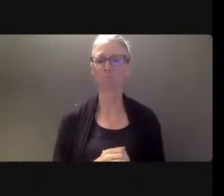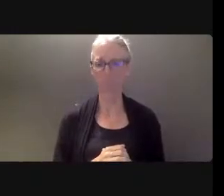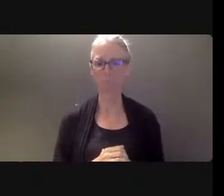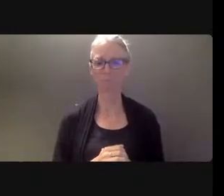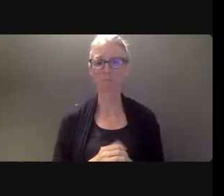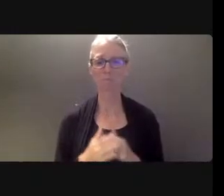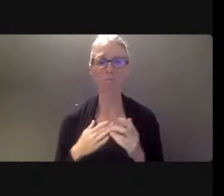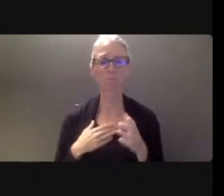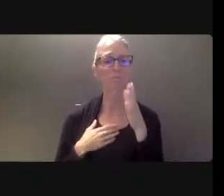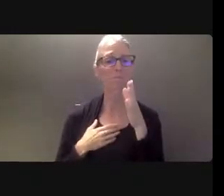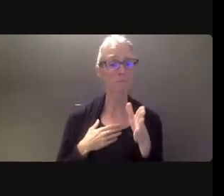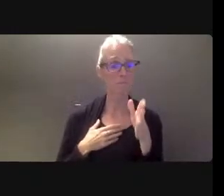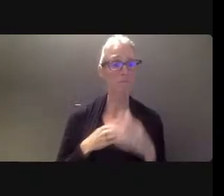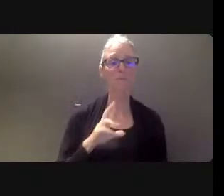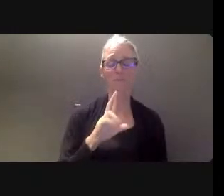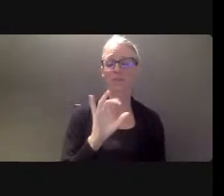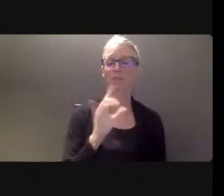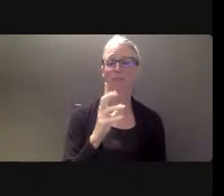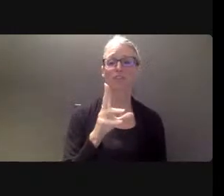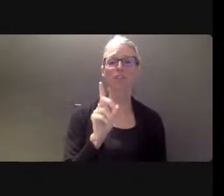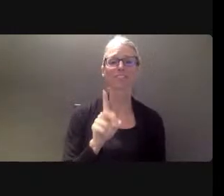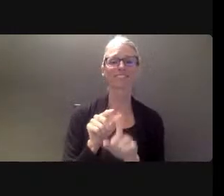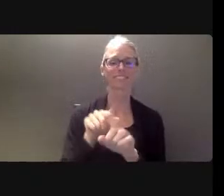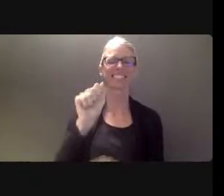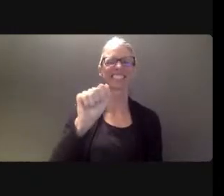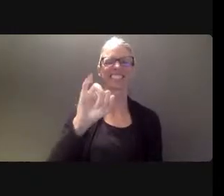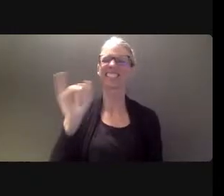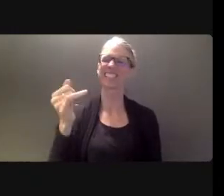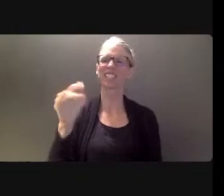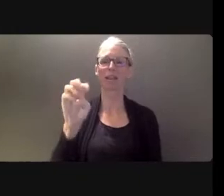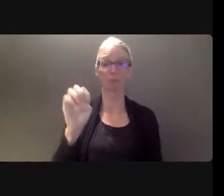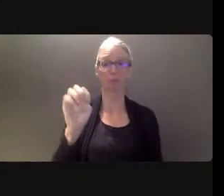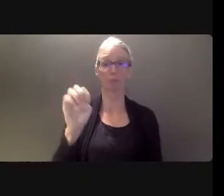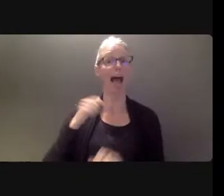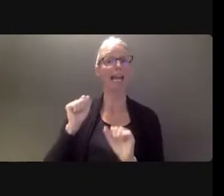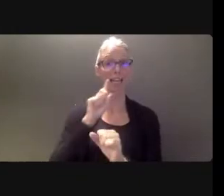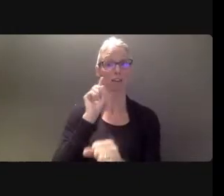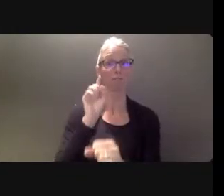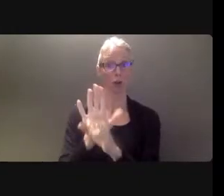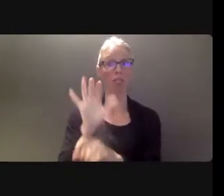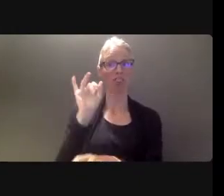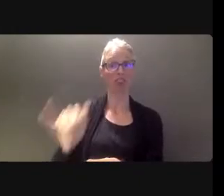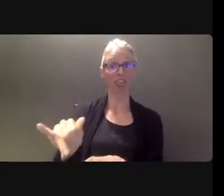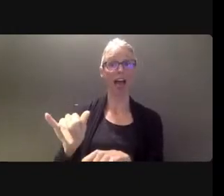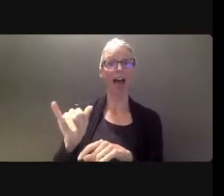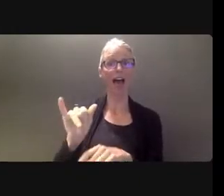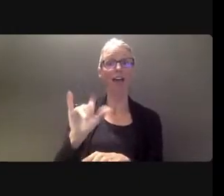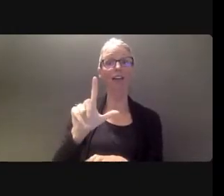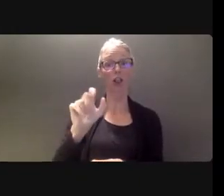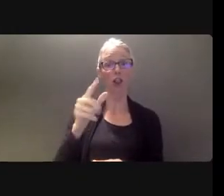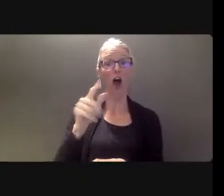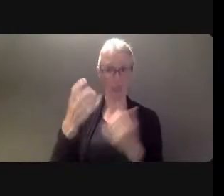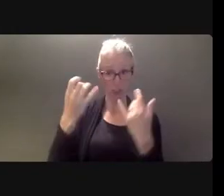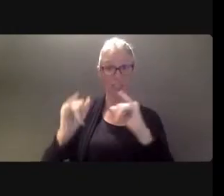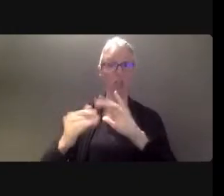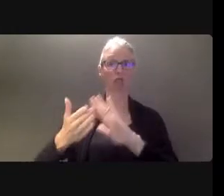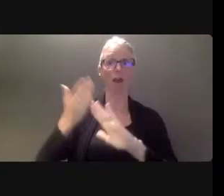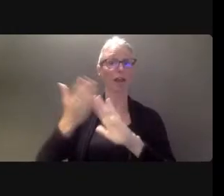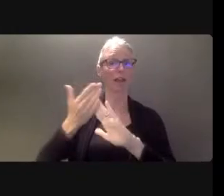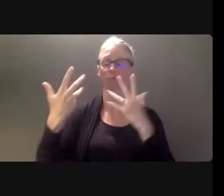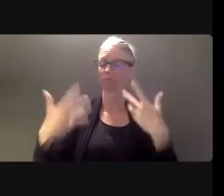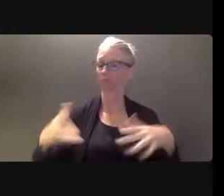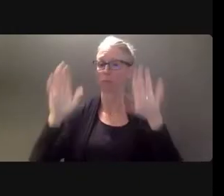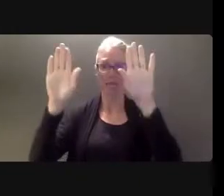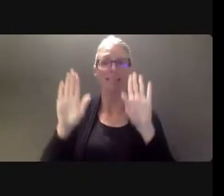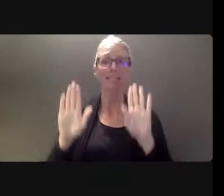Richard, yeah, so Jamie says, I can confirm that the William Watson Lodge is still running. It is incredible. Thanks for sharing